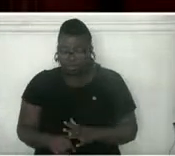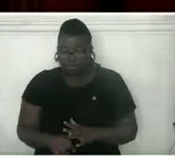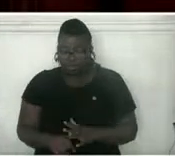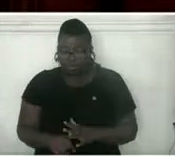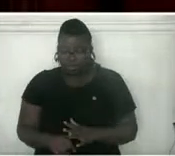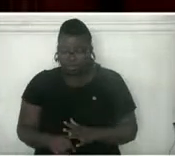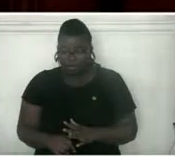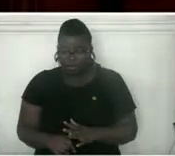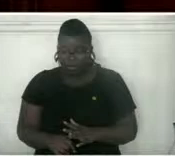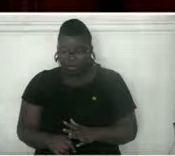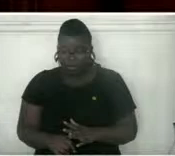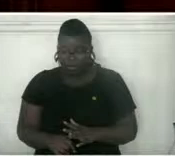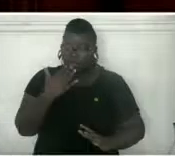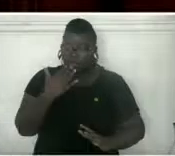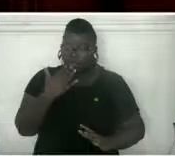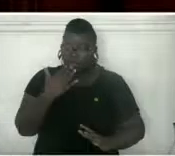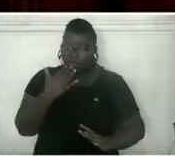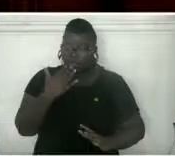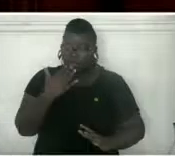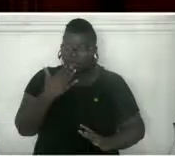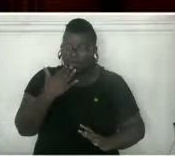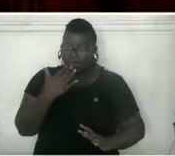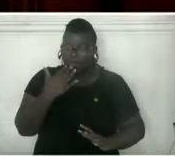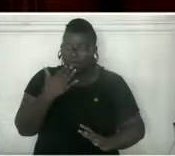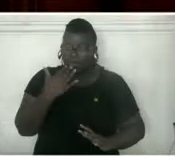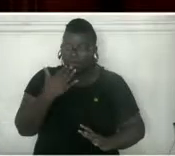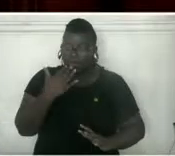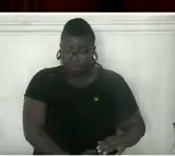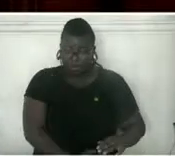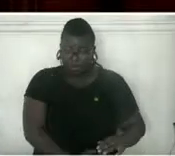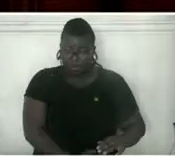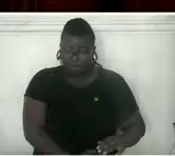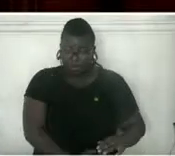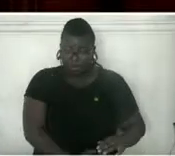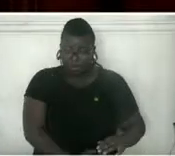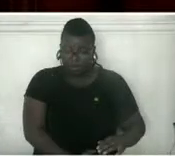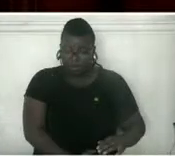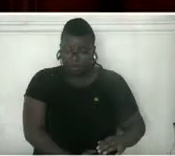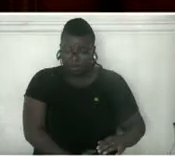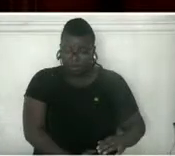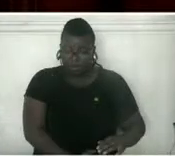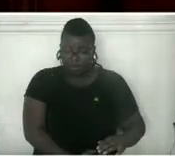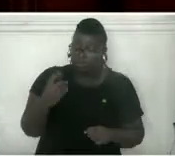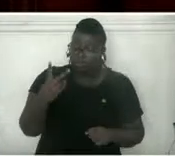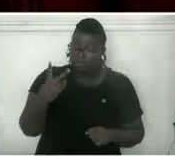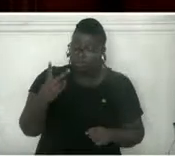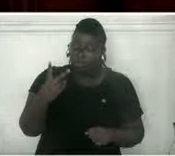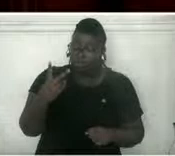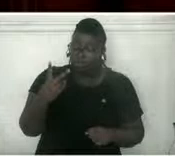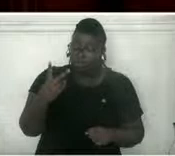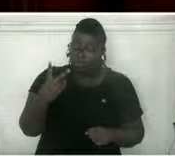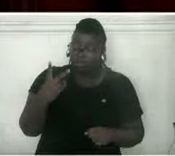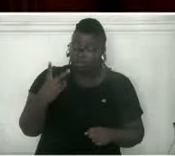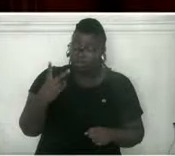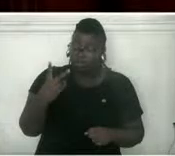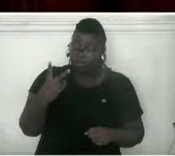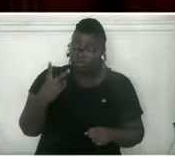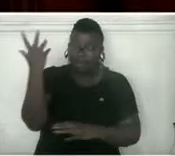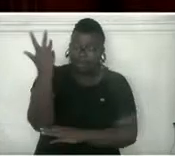by His Excellency the President in his 2021 State of the Nation